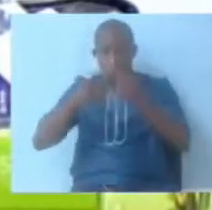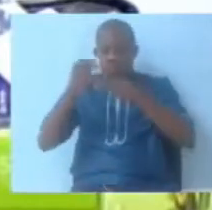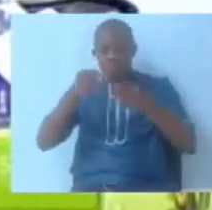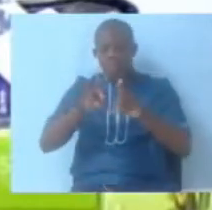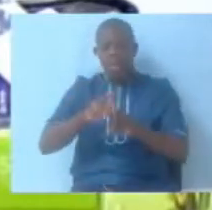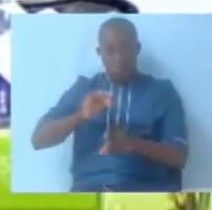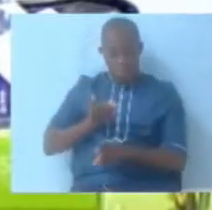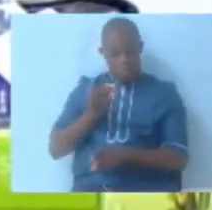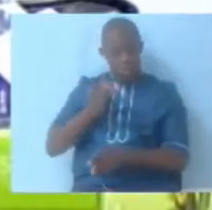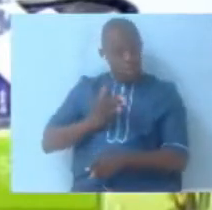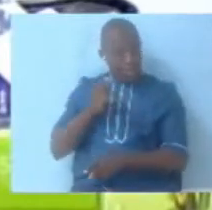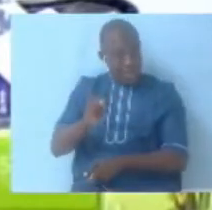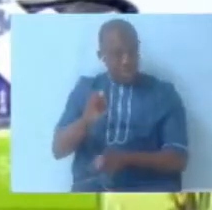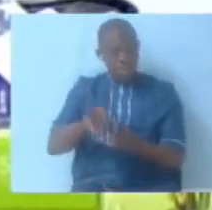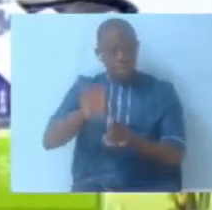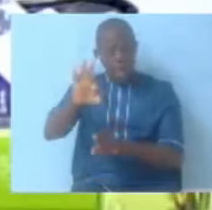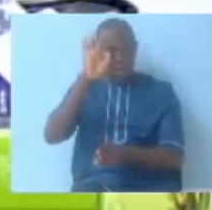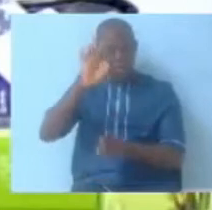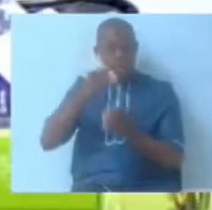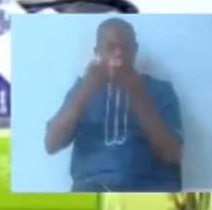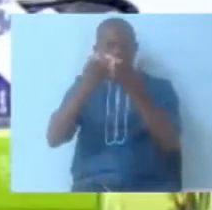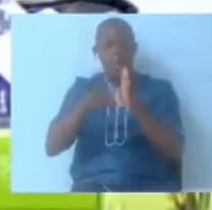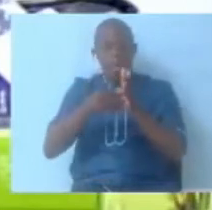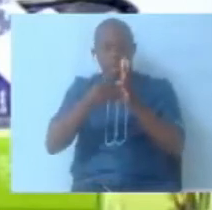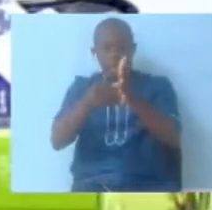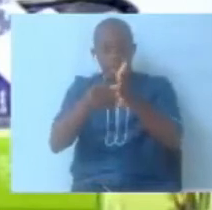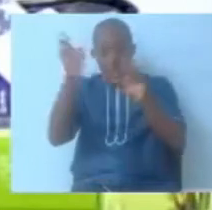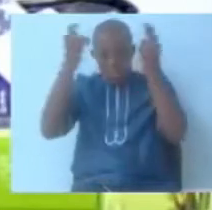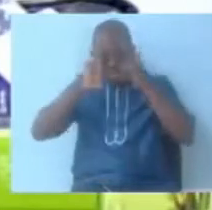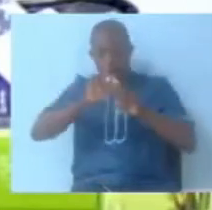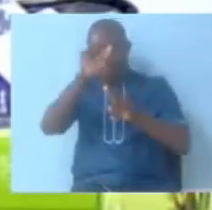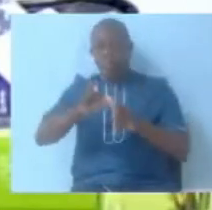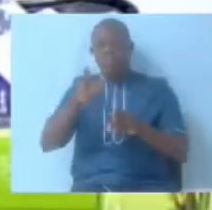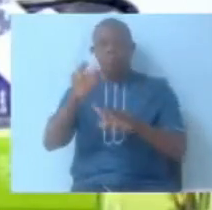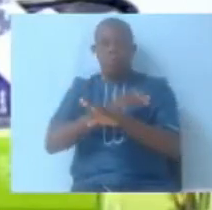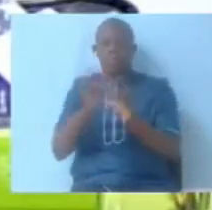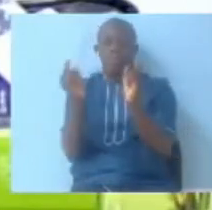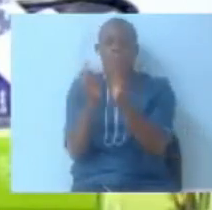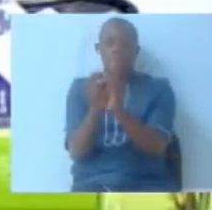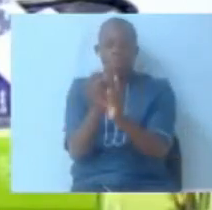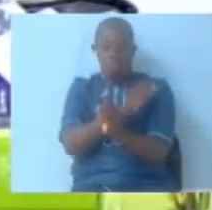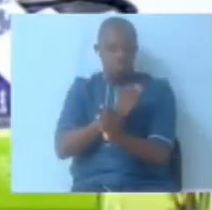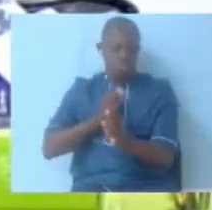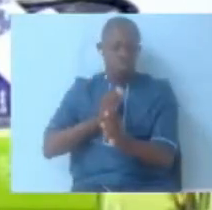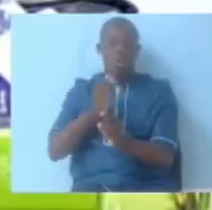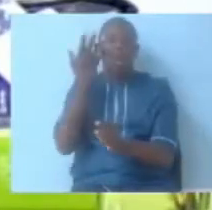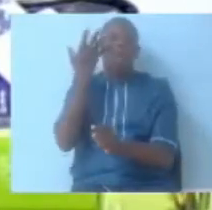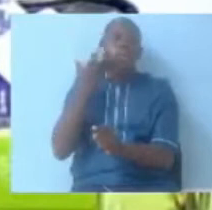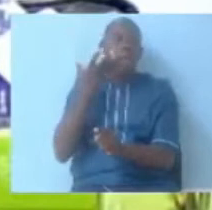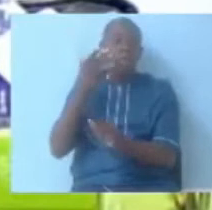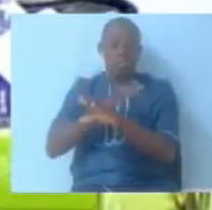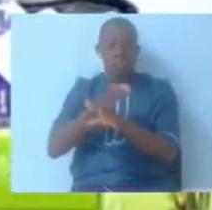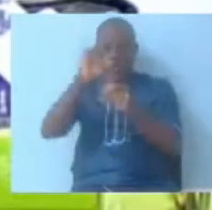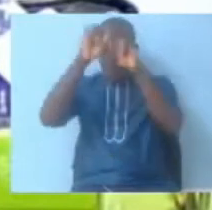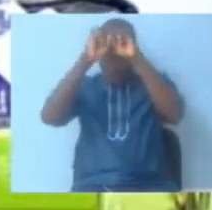meya itaniko Mrs. Ogojafo iba tombona le kake magistrate. Reach us well in advance of government taking a decision on that. Wofuta